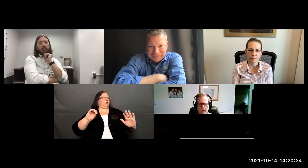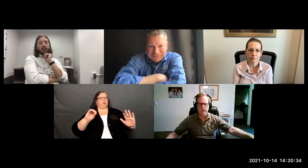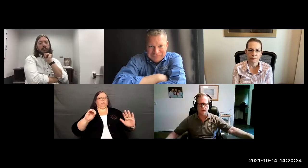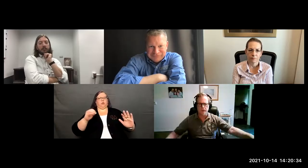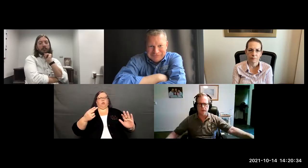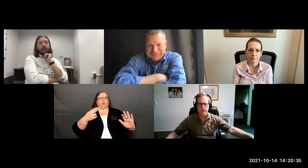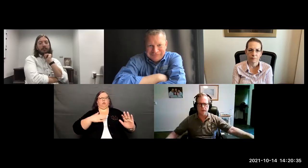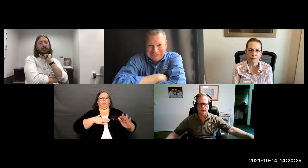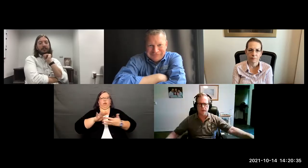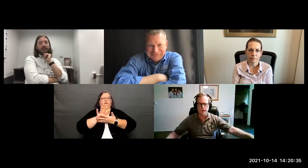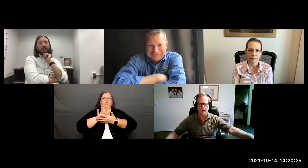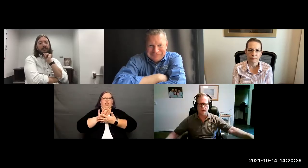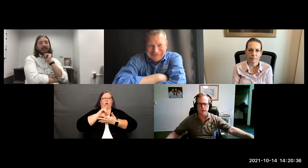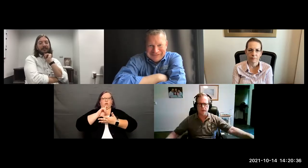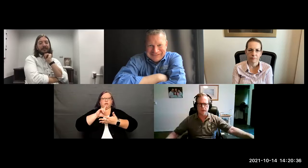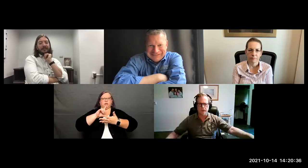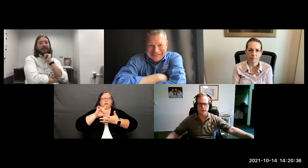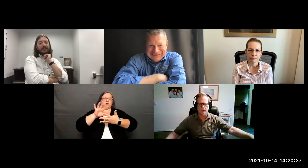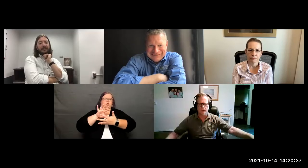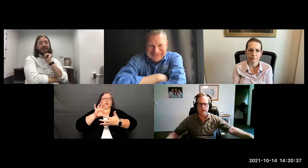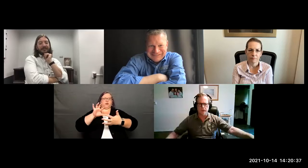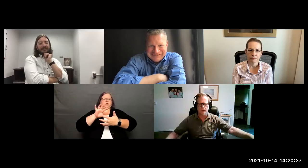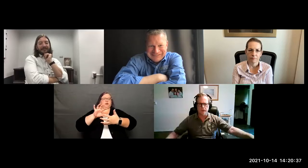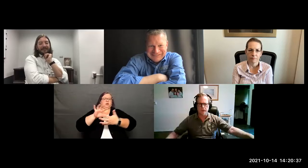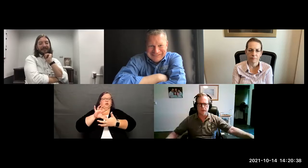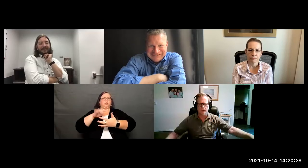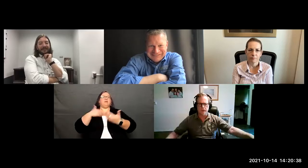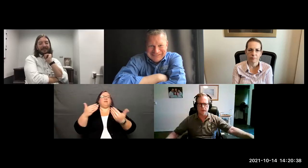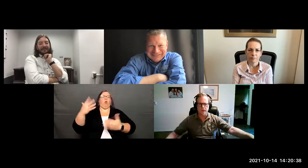be glitching. So I'm going to turn it off